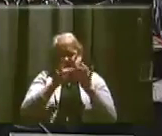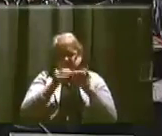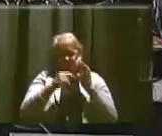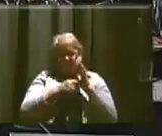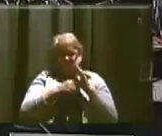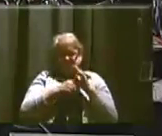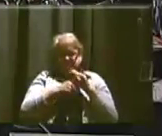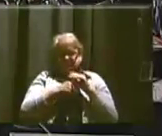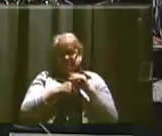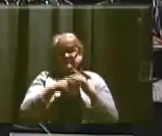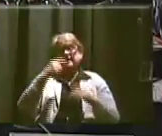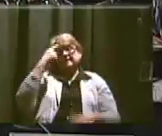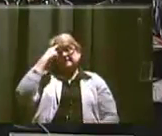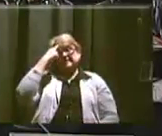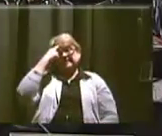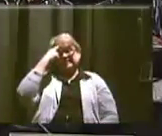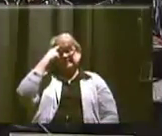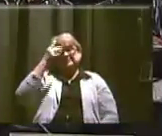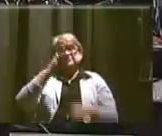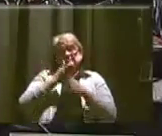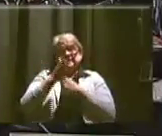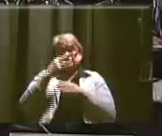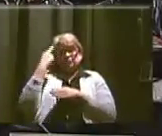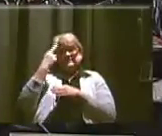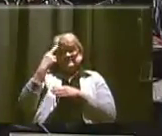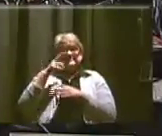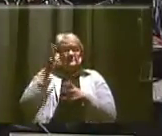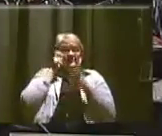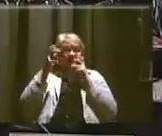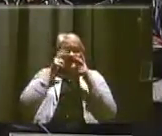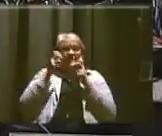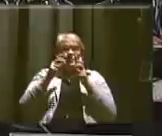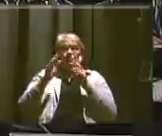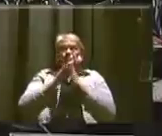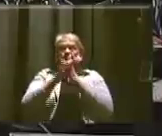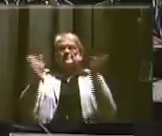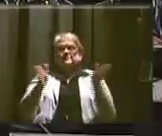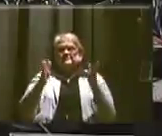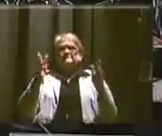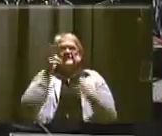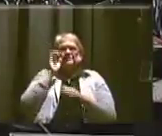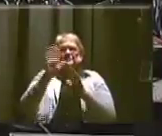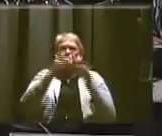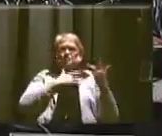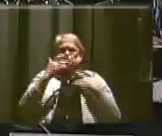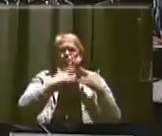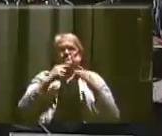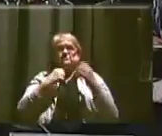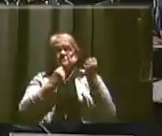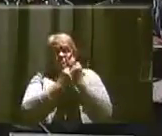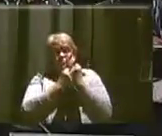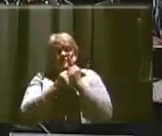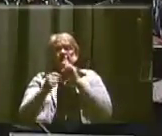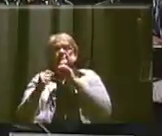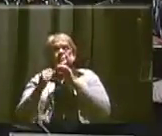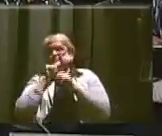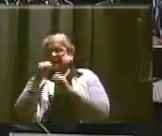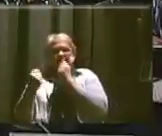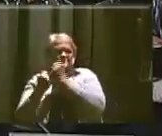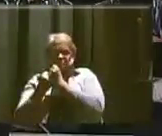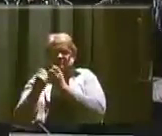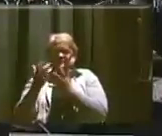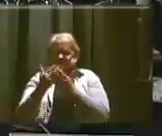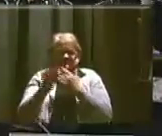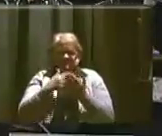or one of the main reasons why I am up here, is to be able to listen to the public and hear their concerns for or against. So that is my